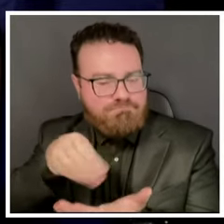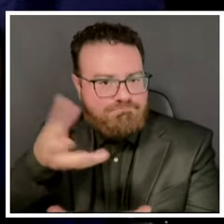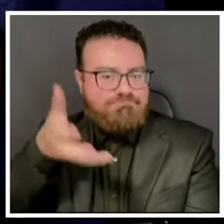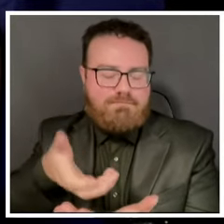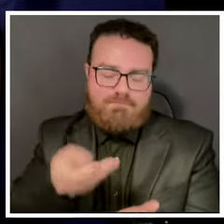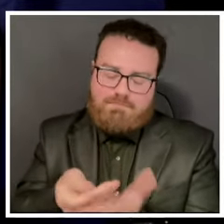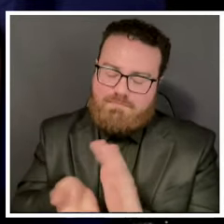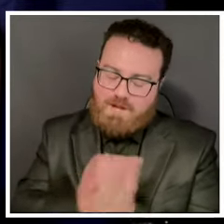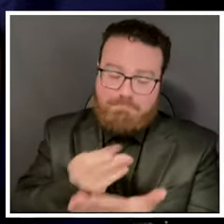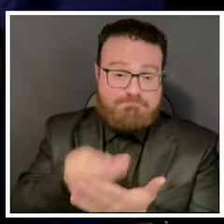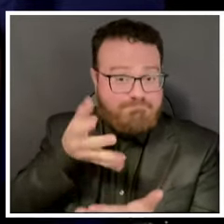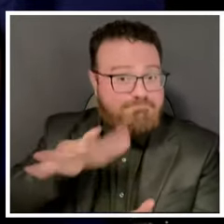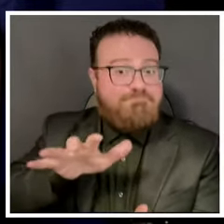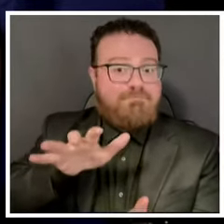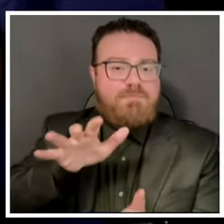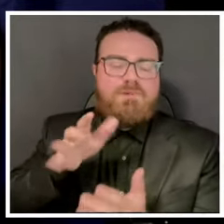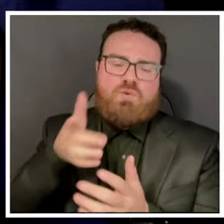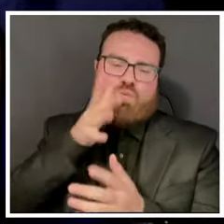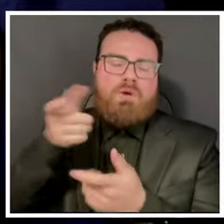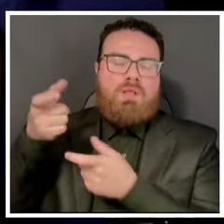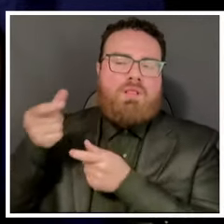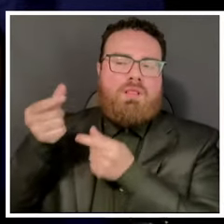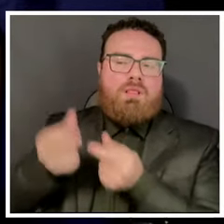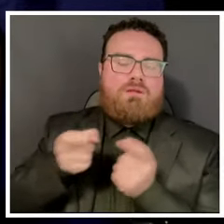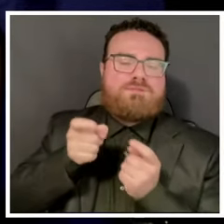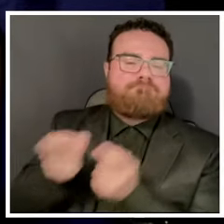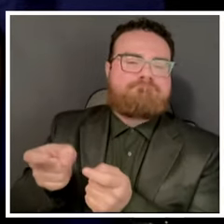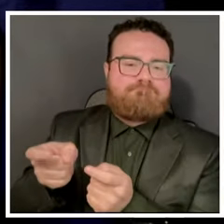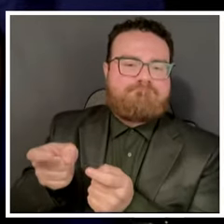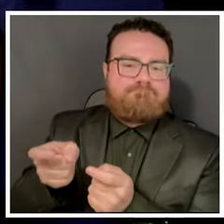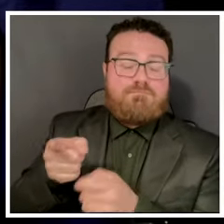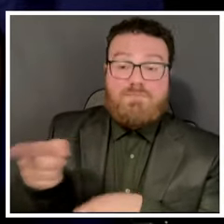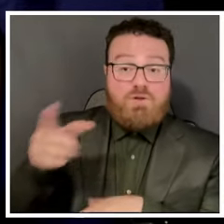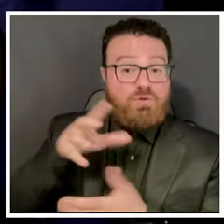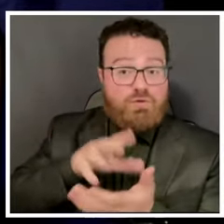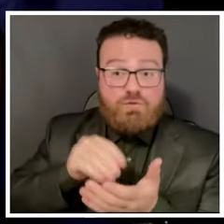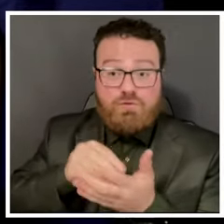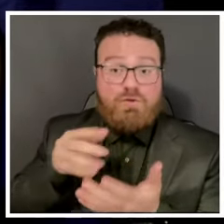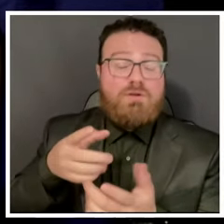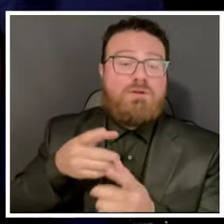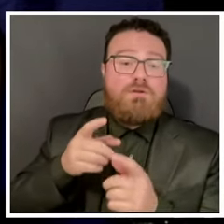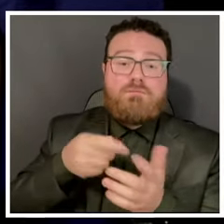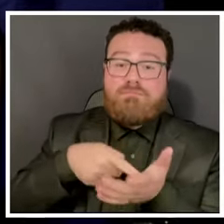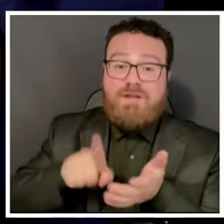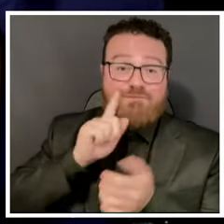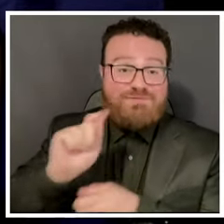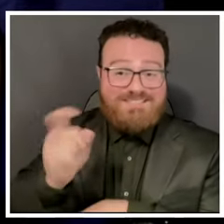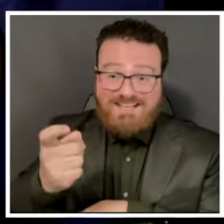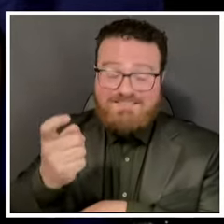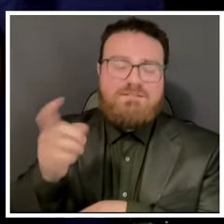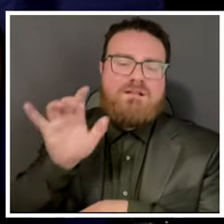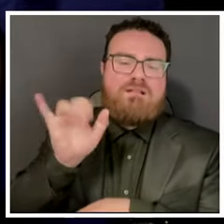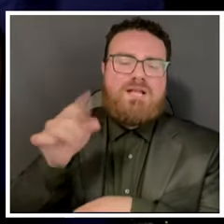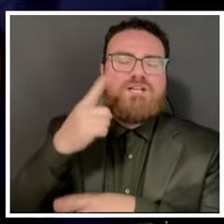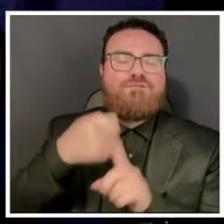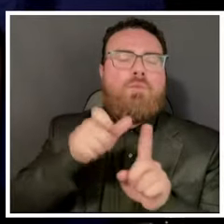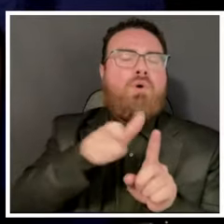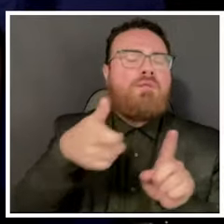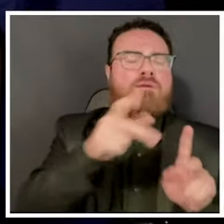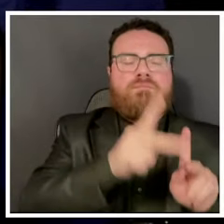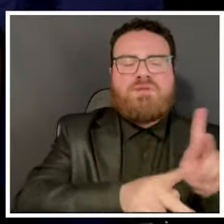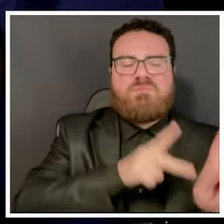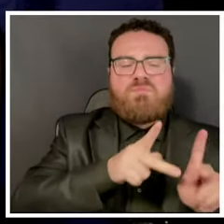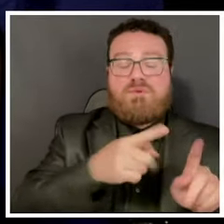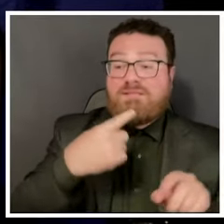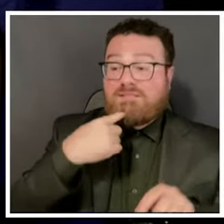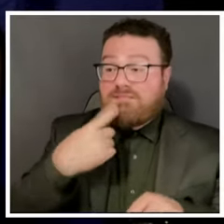...people who work for a living did, not him. He learned that telling people you're fired was something to laugh about. I guess that's